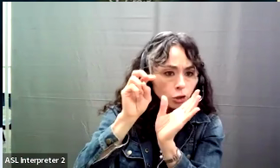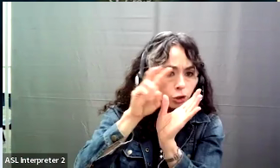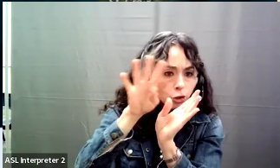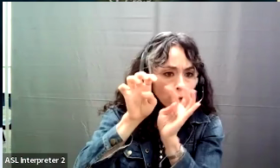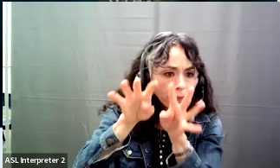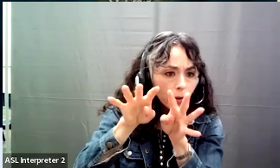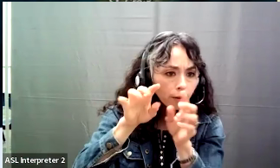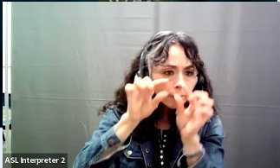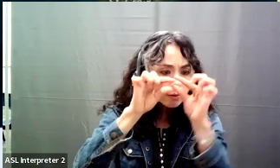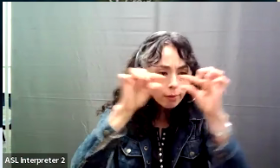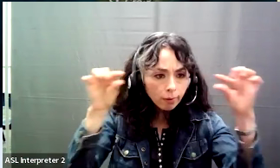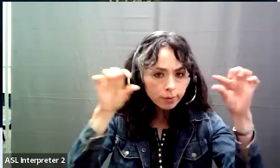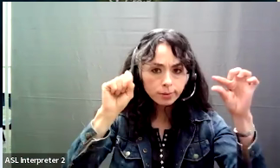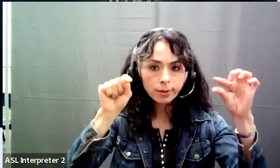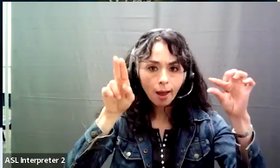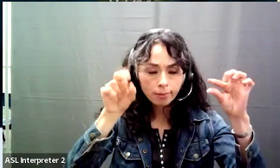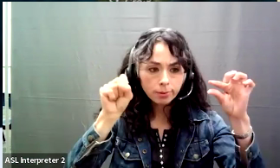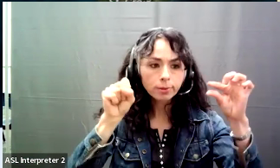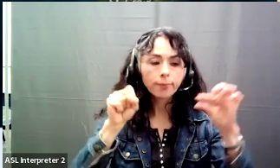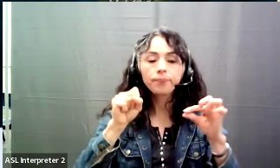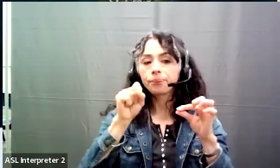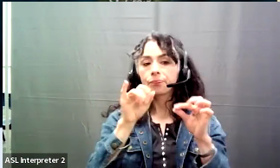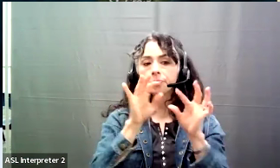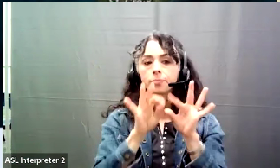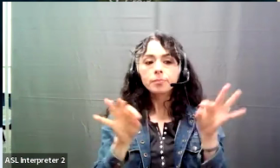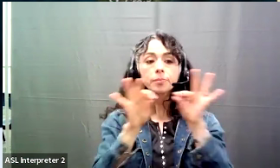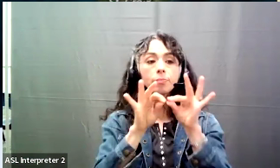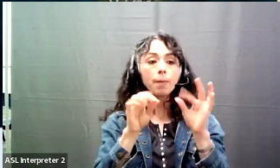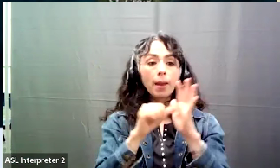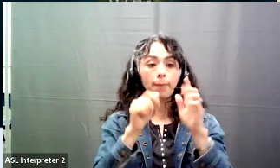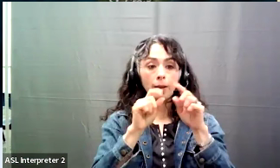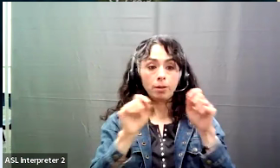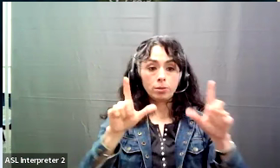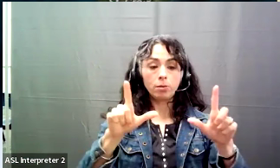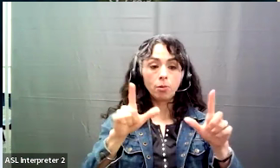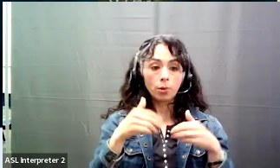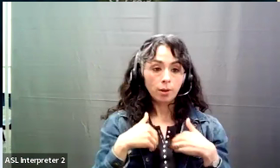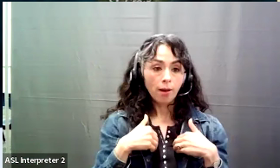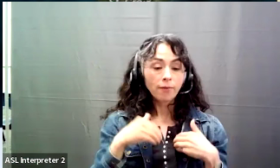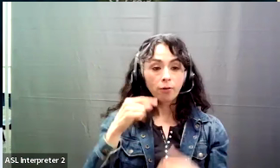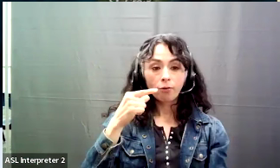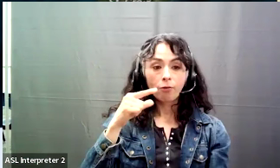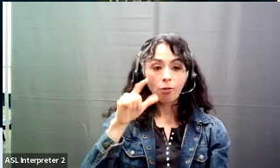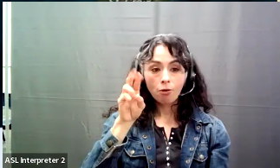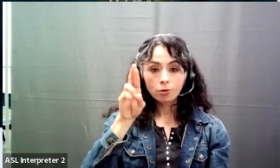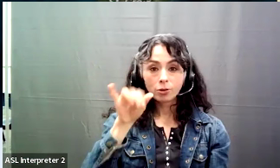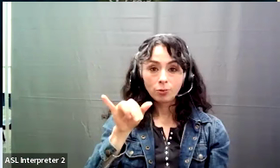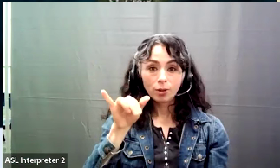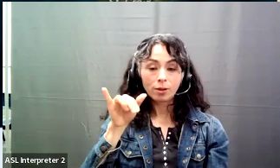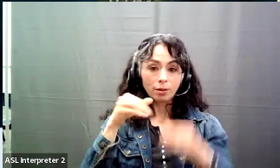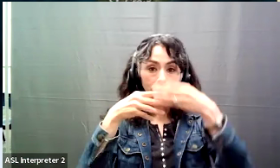main page, are also here. We also have the glossary where you can